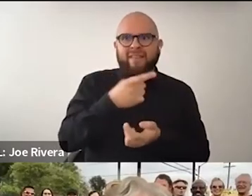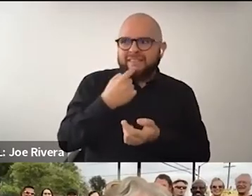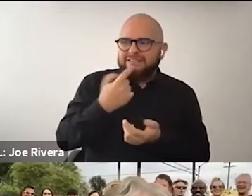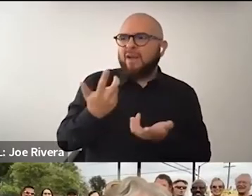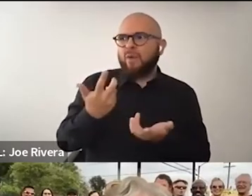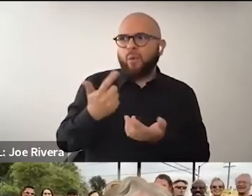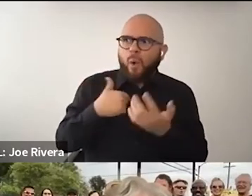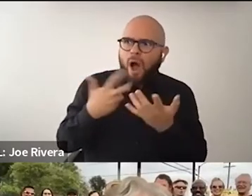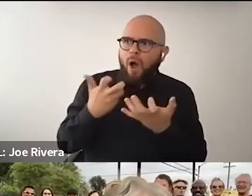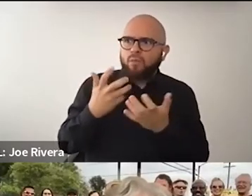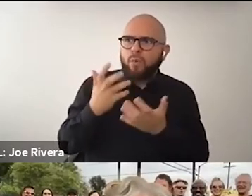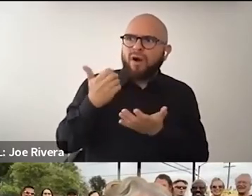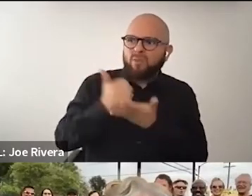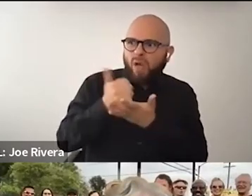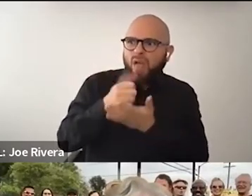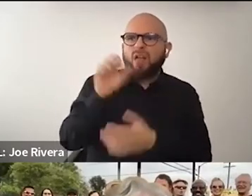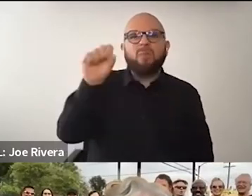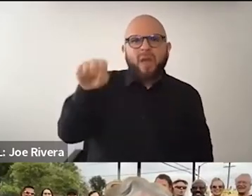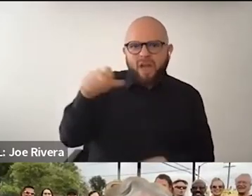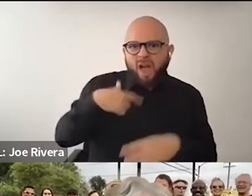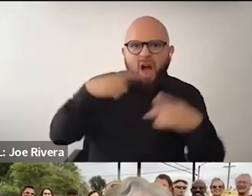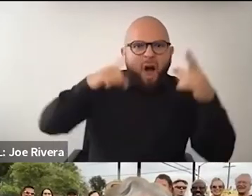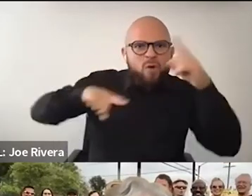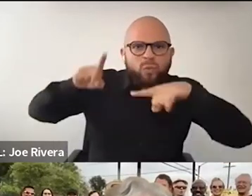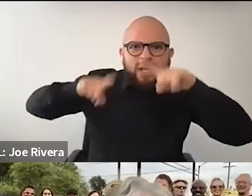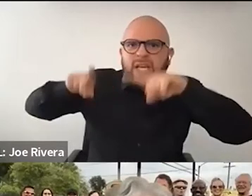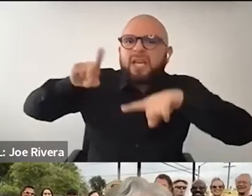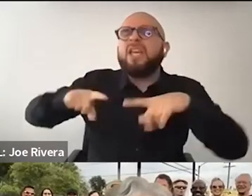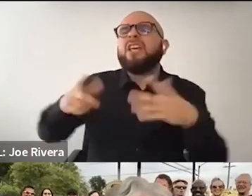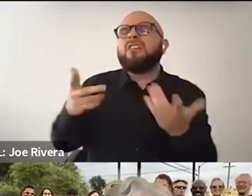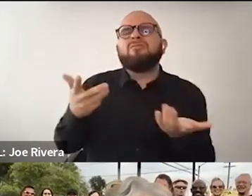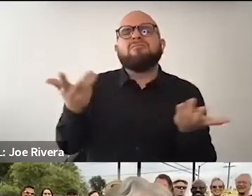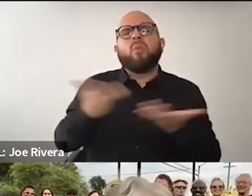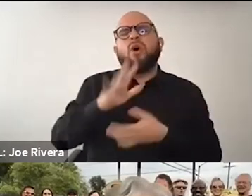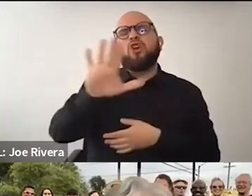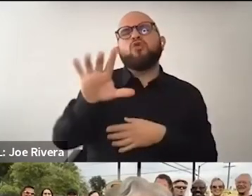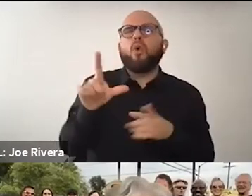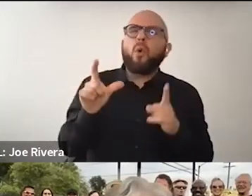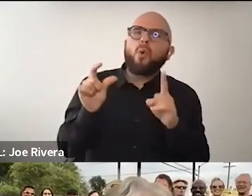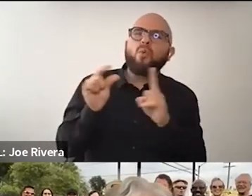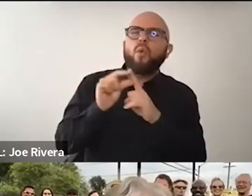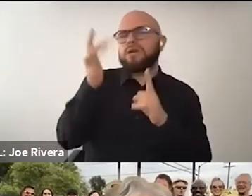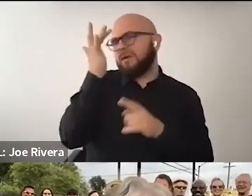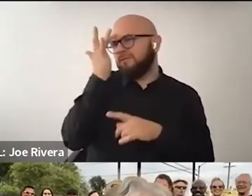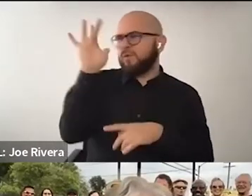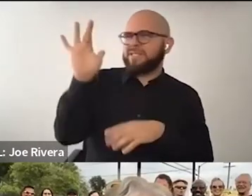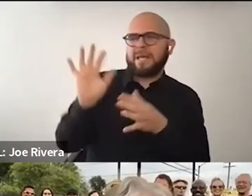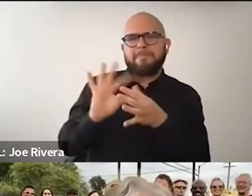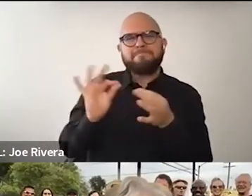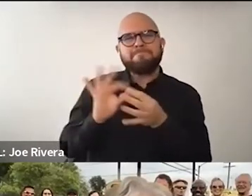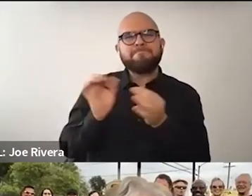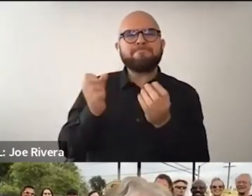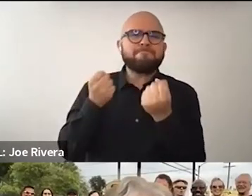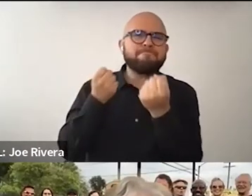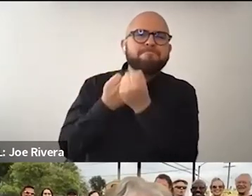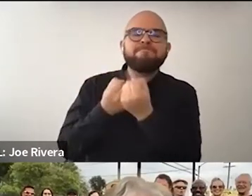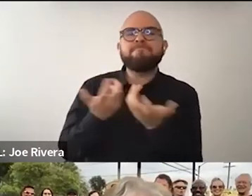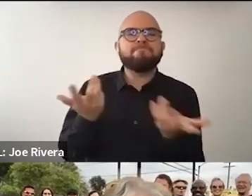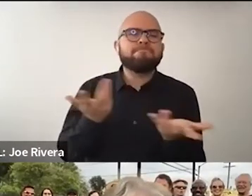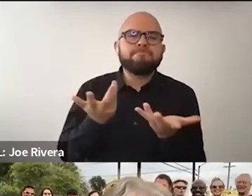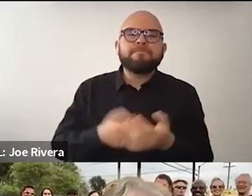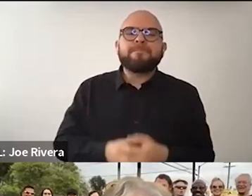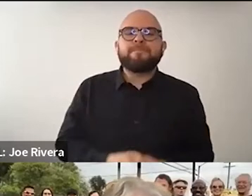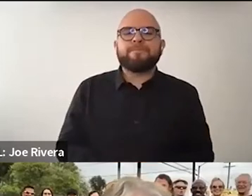what words of wisdom do you have for them? Well, I think the first word that comes to mind is, when you belong to a union, you